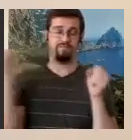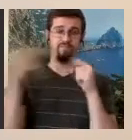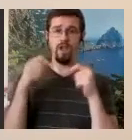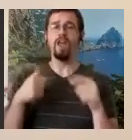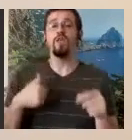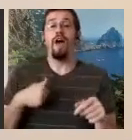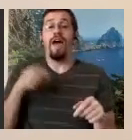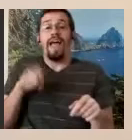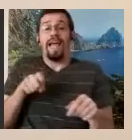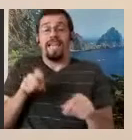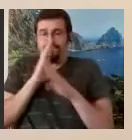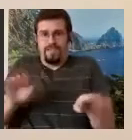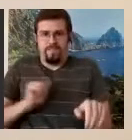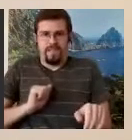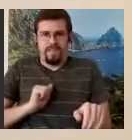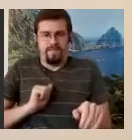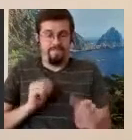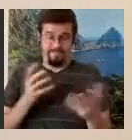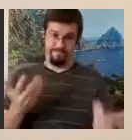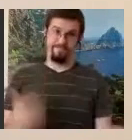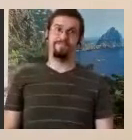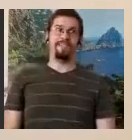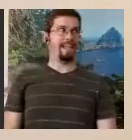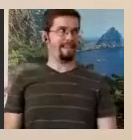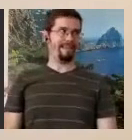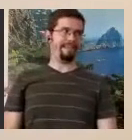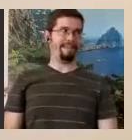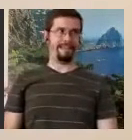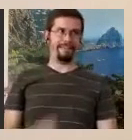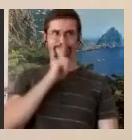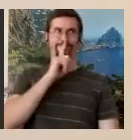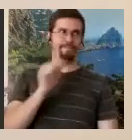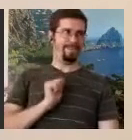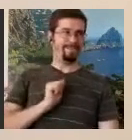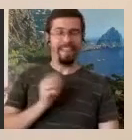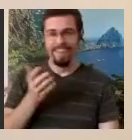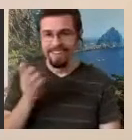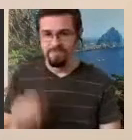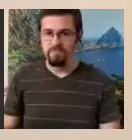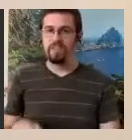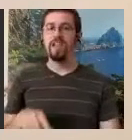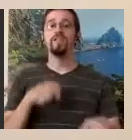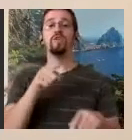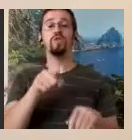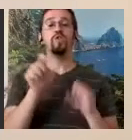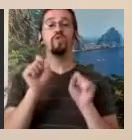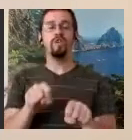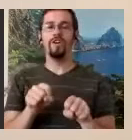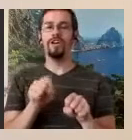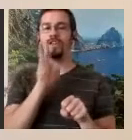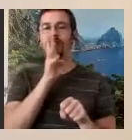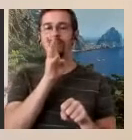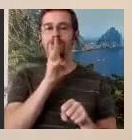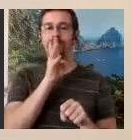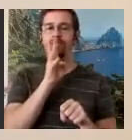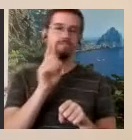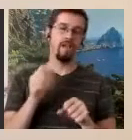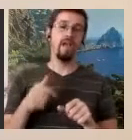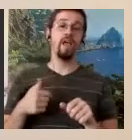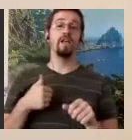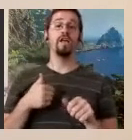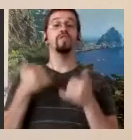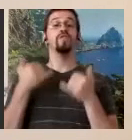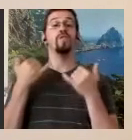to mute myself. Can you imagine? And so that way you could talk without any noise. So I had to